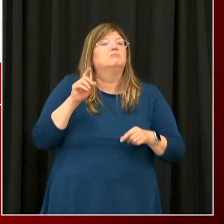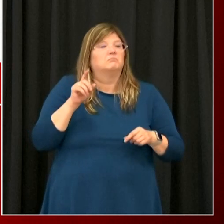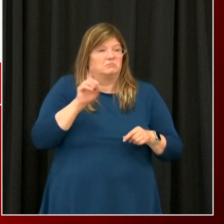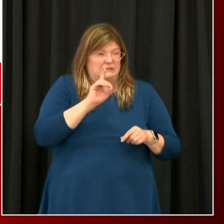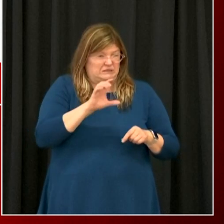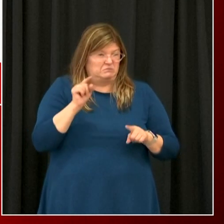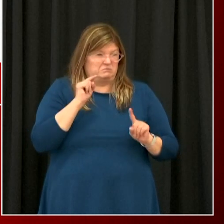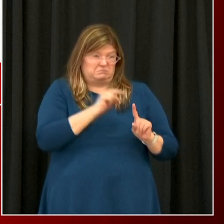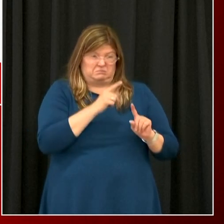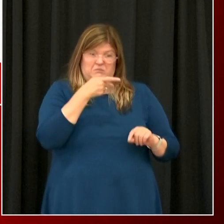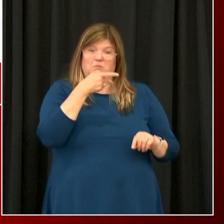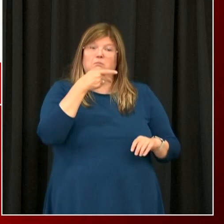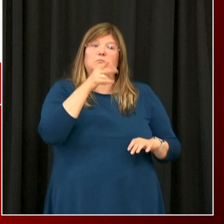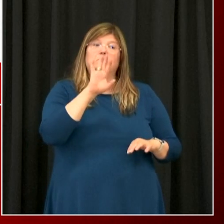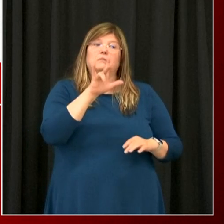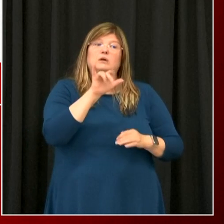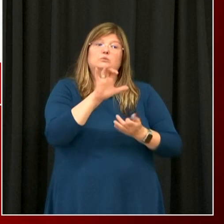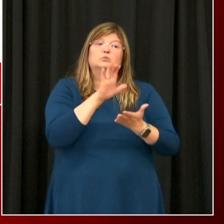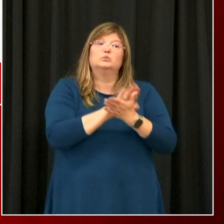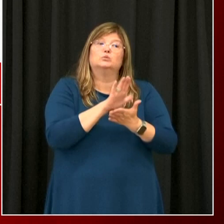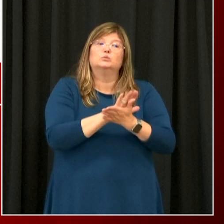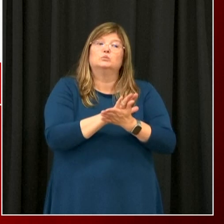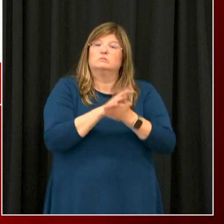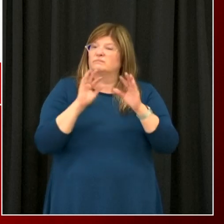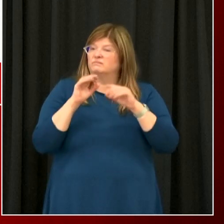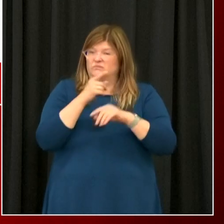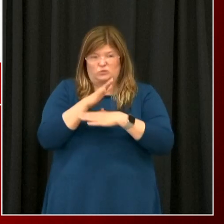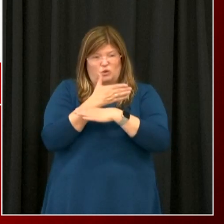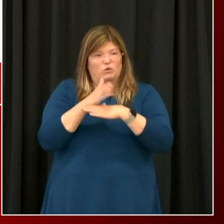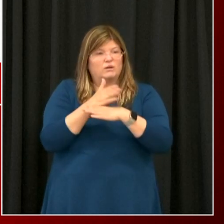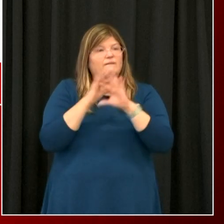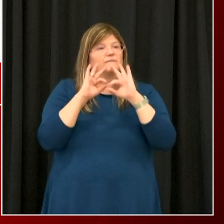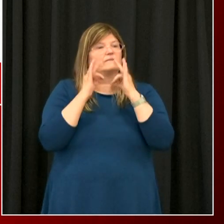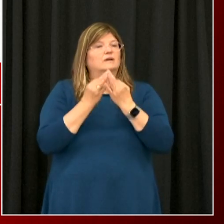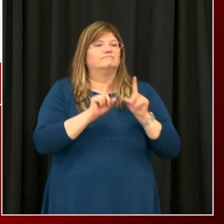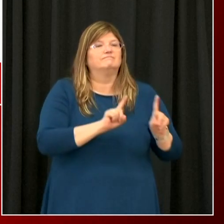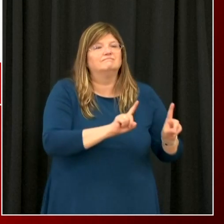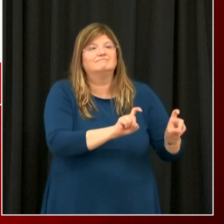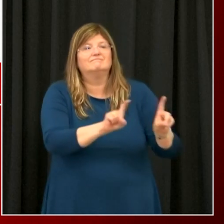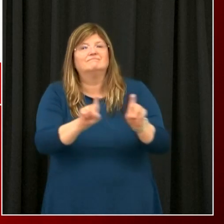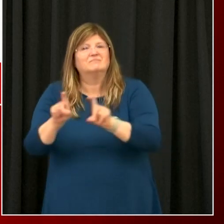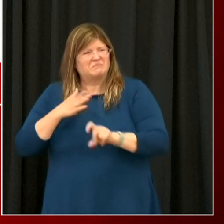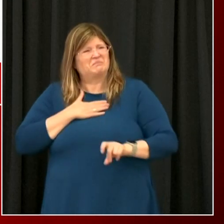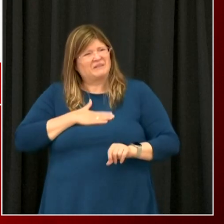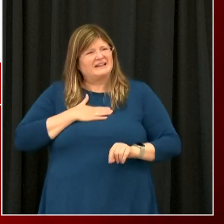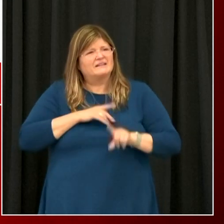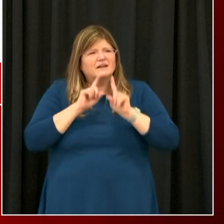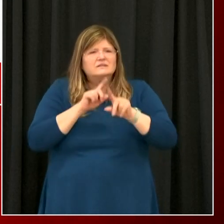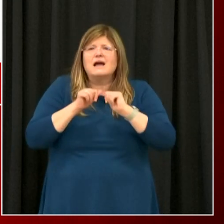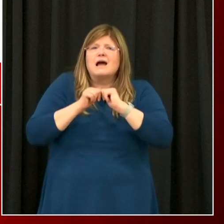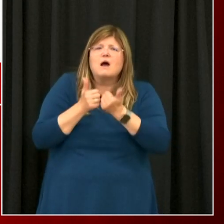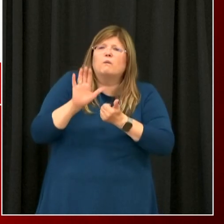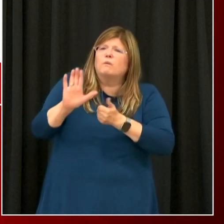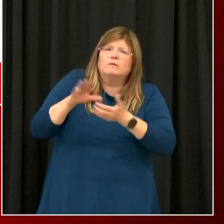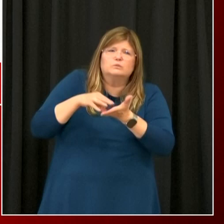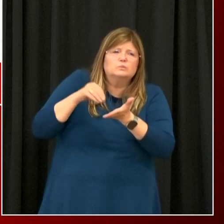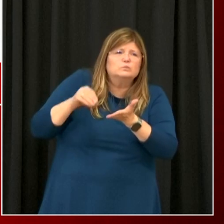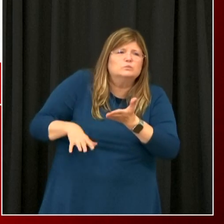share your input on how students can engage in learning during the 2020 and 21 school year. Go to